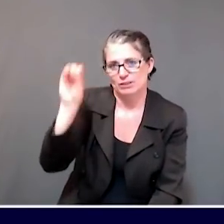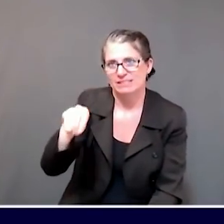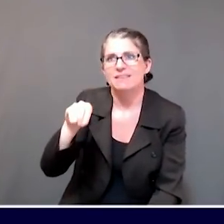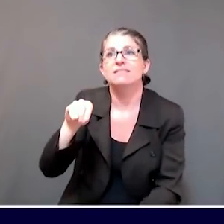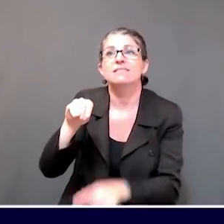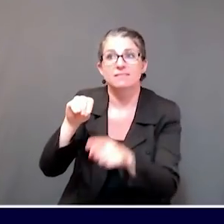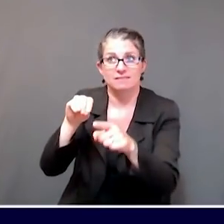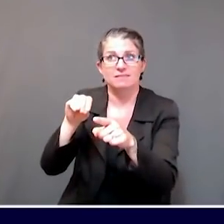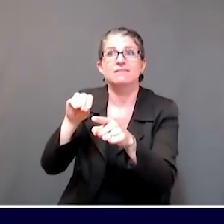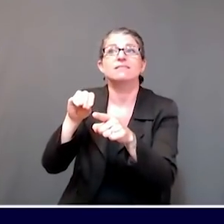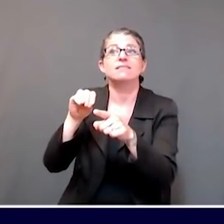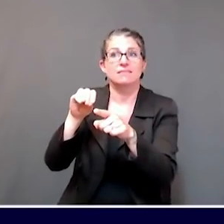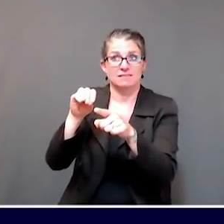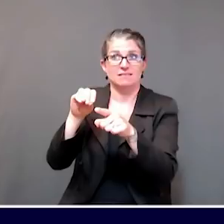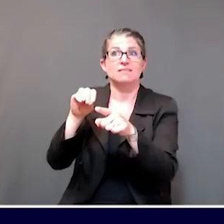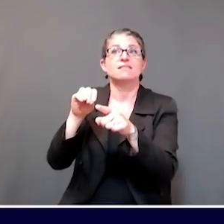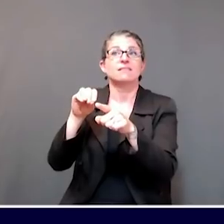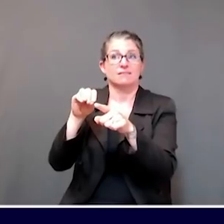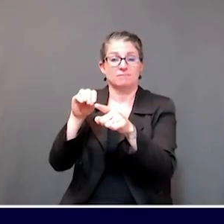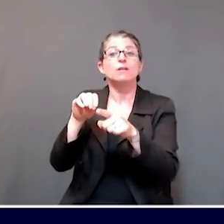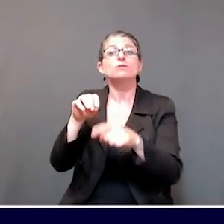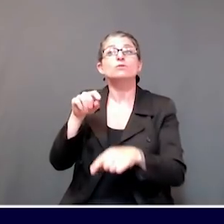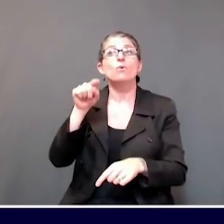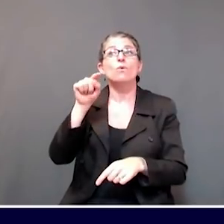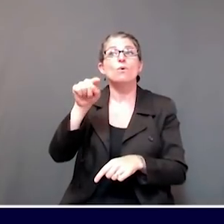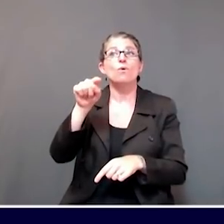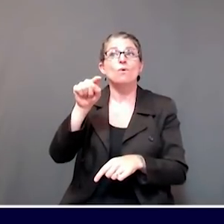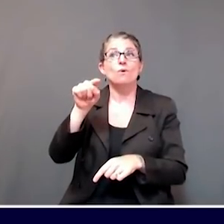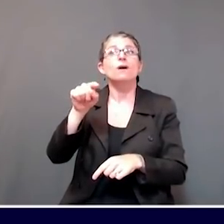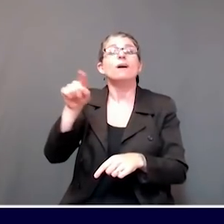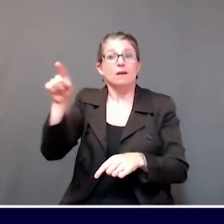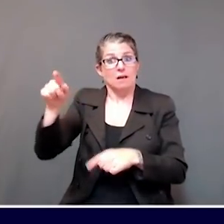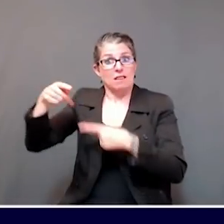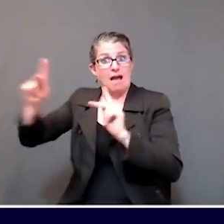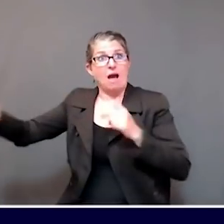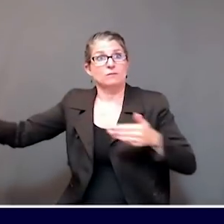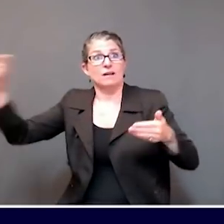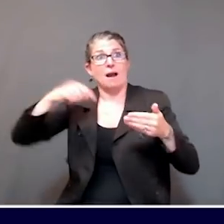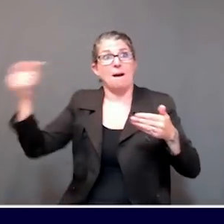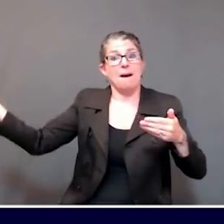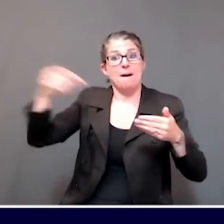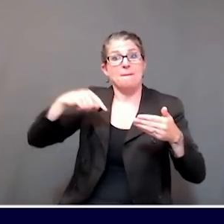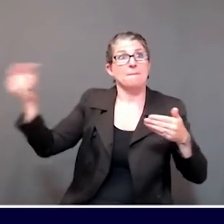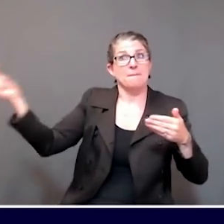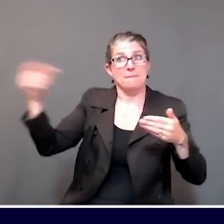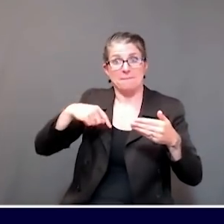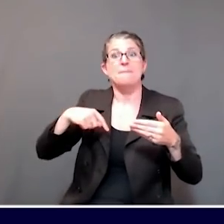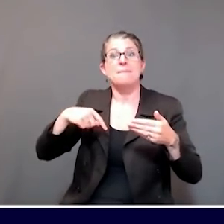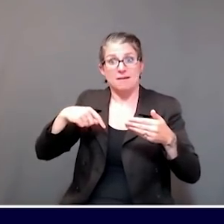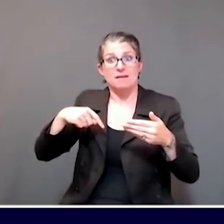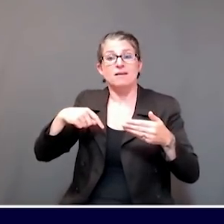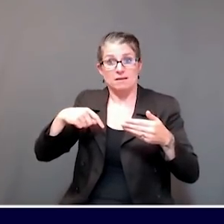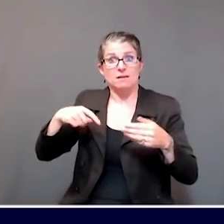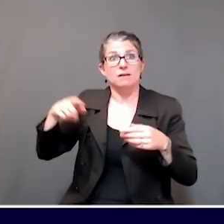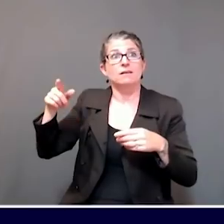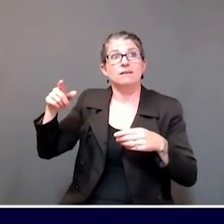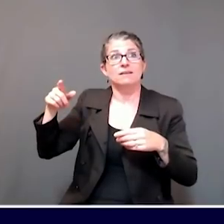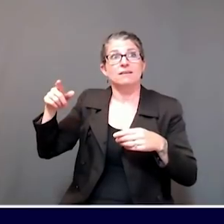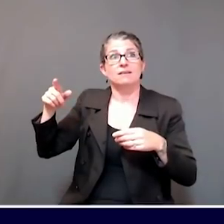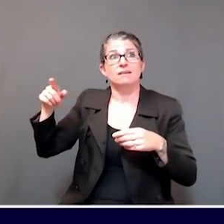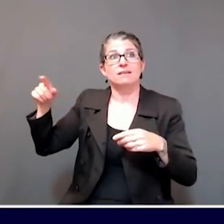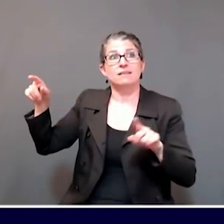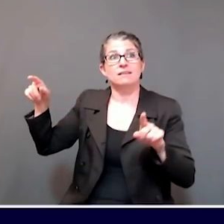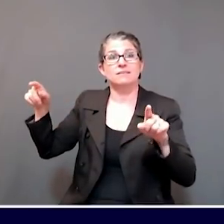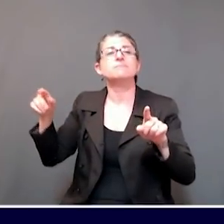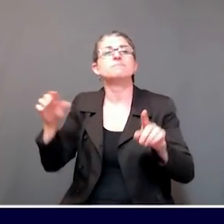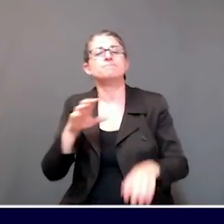the quarantine period or the negative test? Well, we would love to open up the state more widely to Massachusetts visitors, although if you drive up